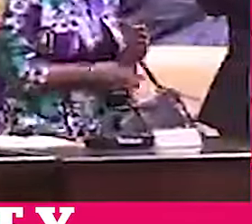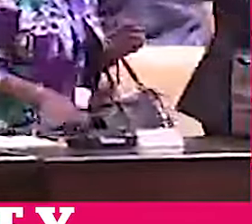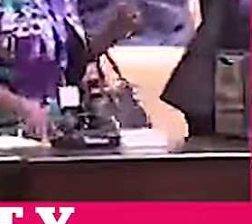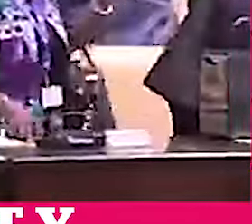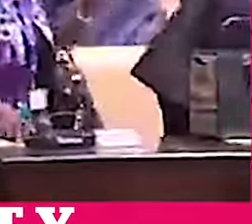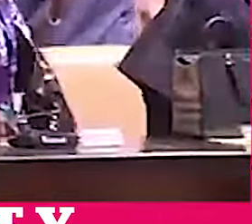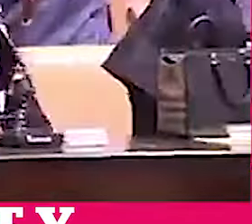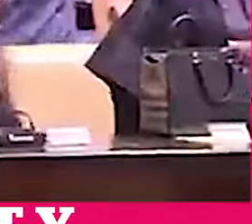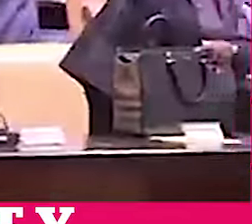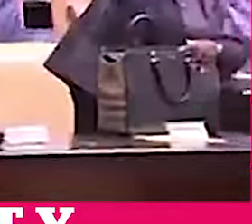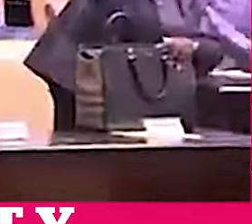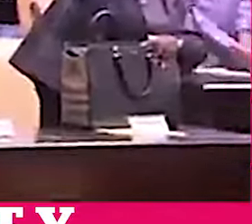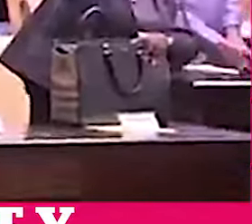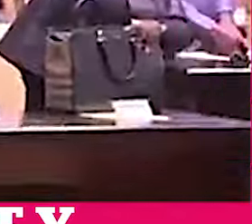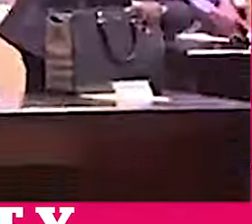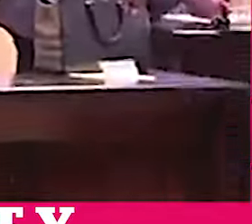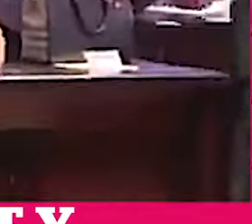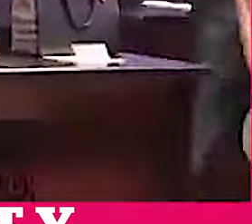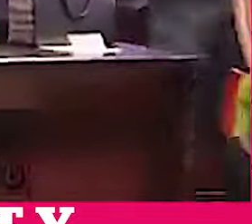e e